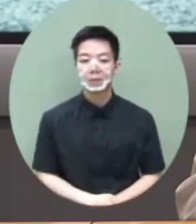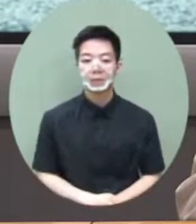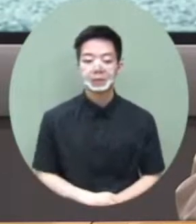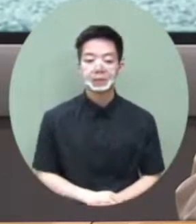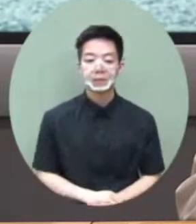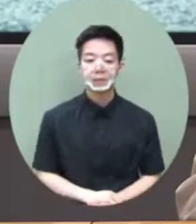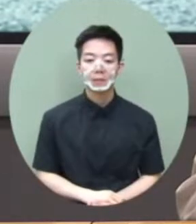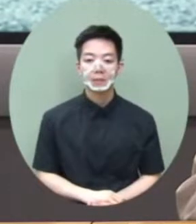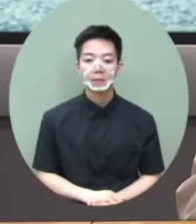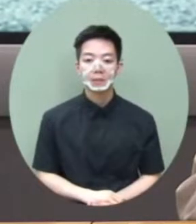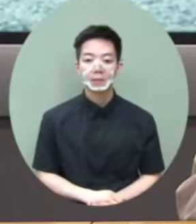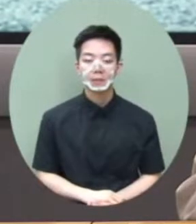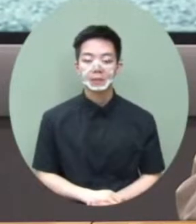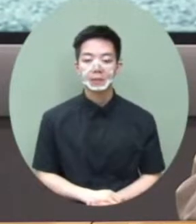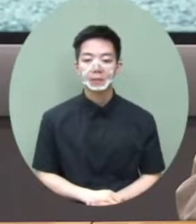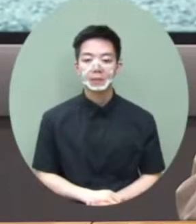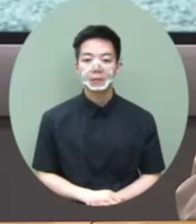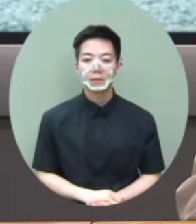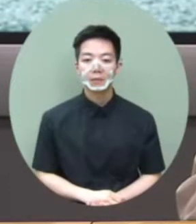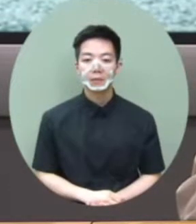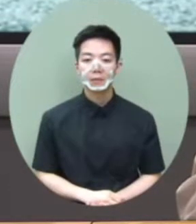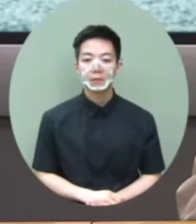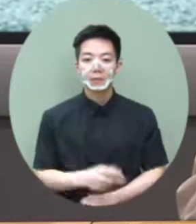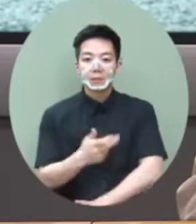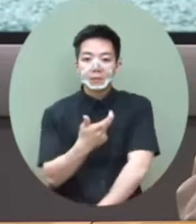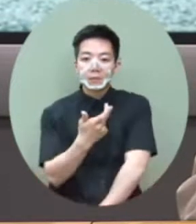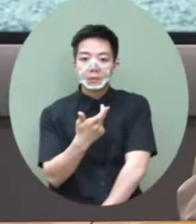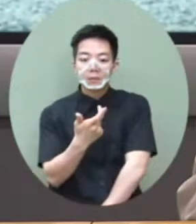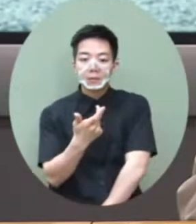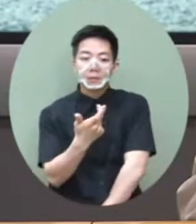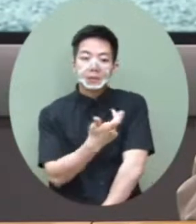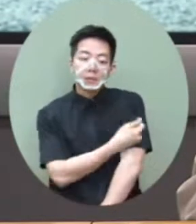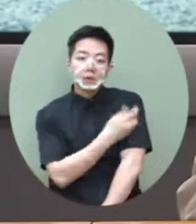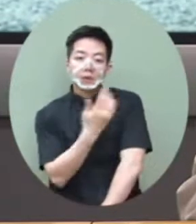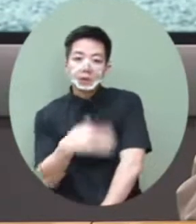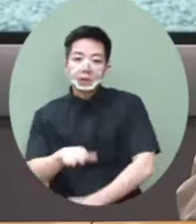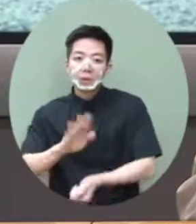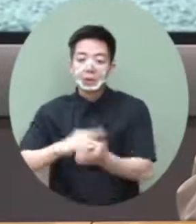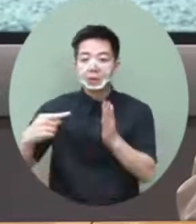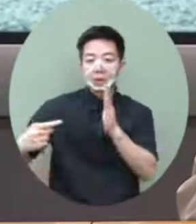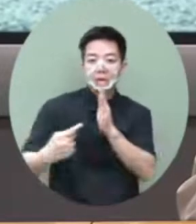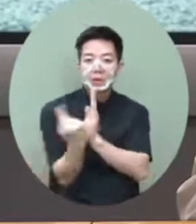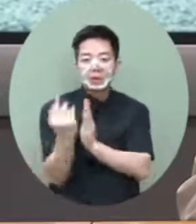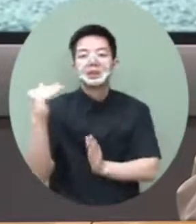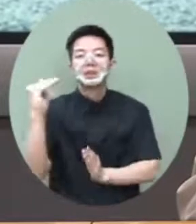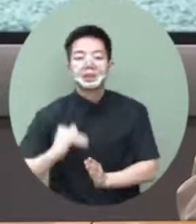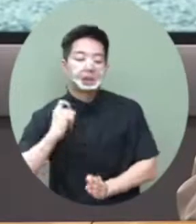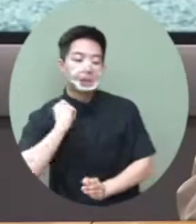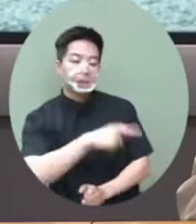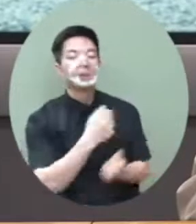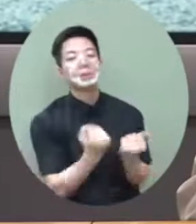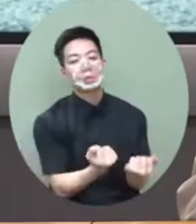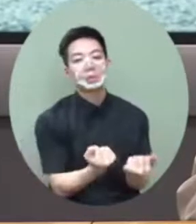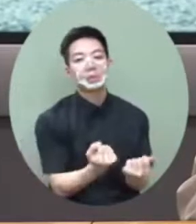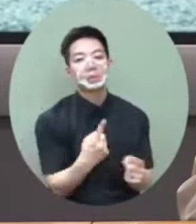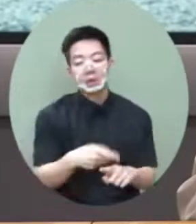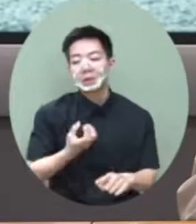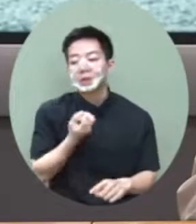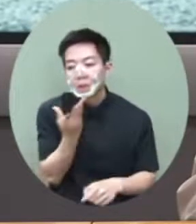vaccination program to get jabbed as soon as possible. As for immunocompromised individuals, they may not